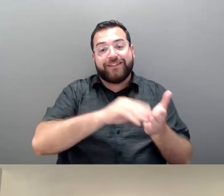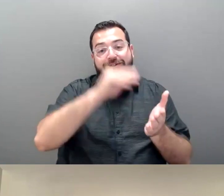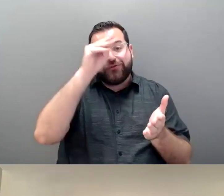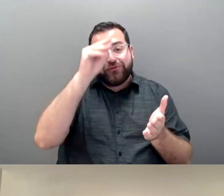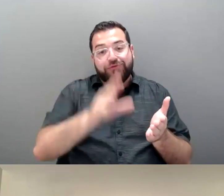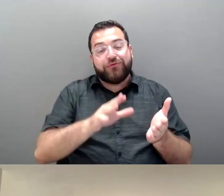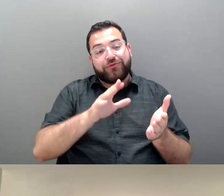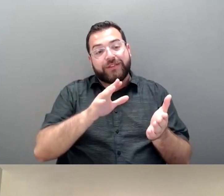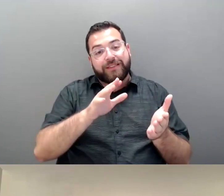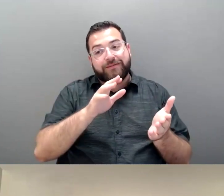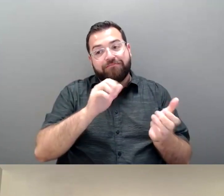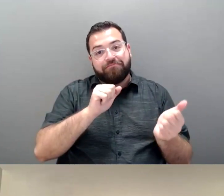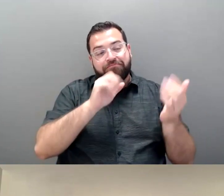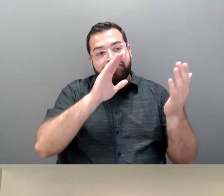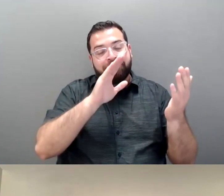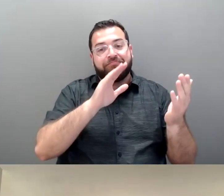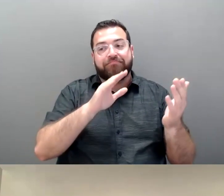facing around AI.